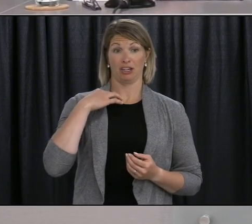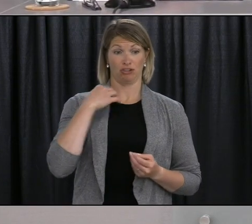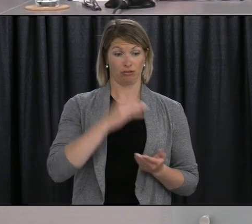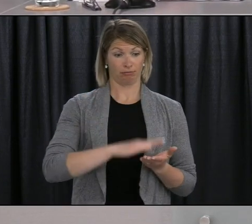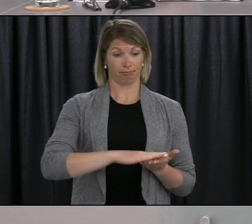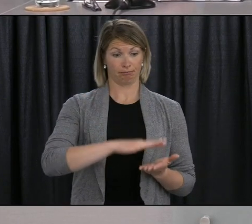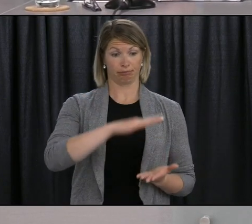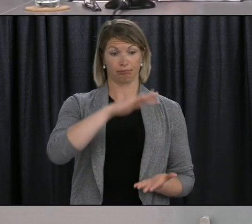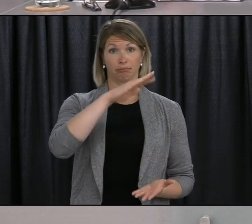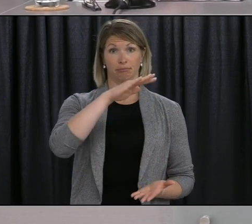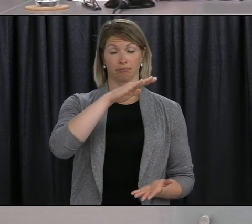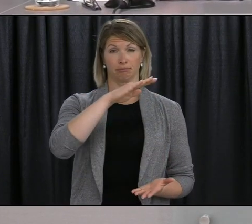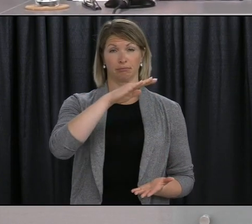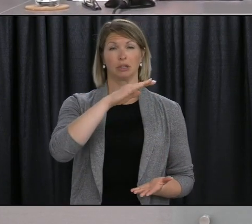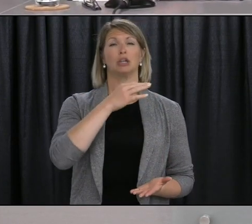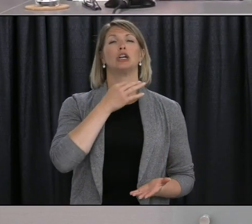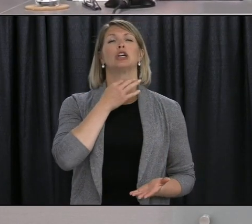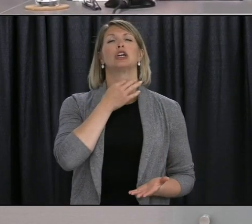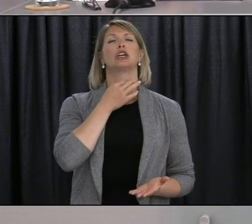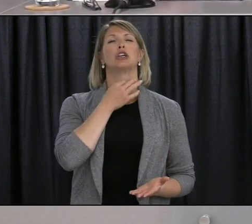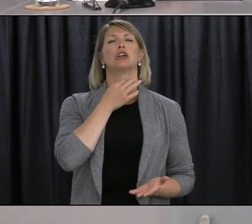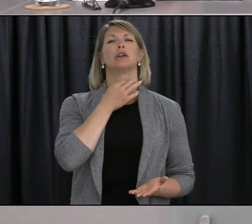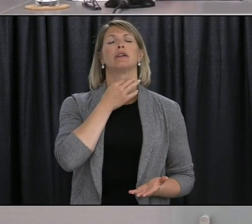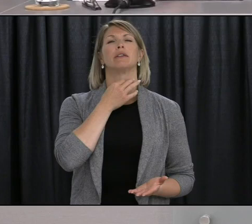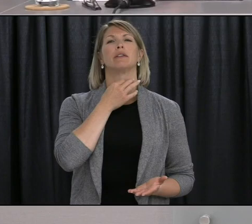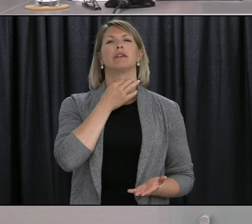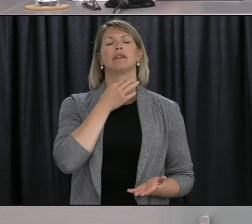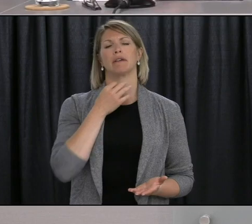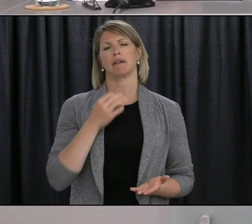importantly, how many are